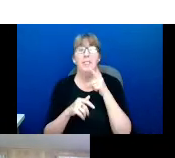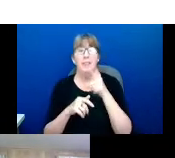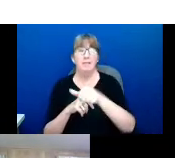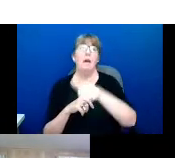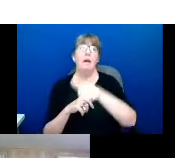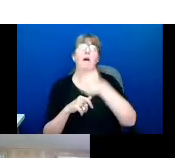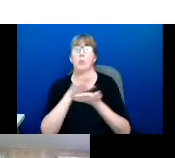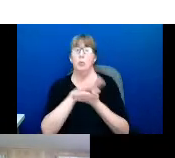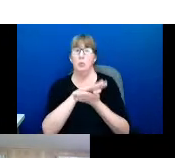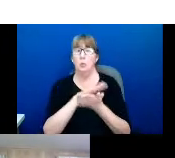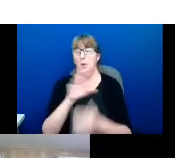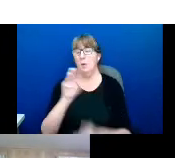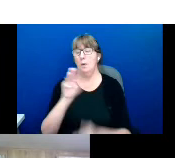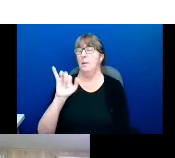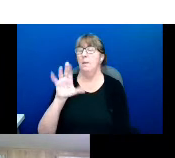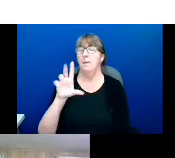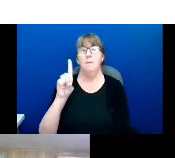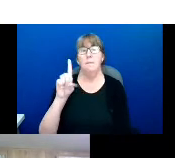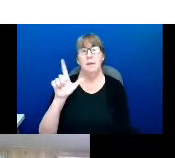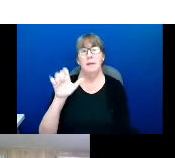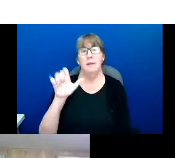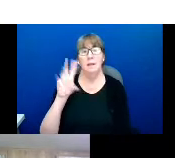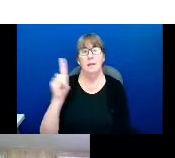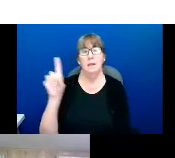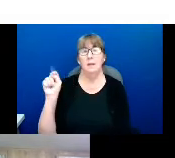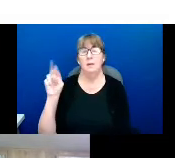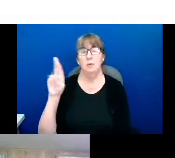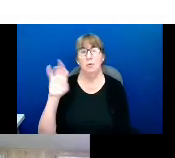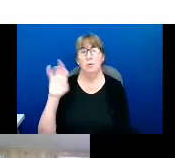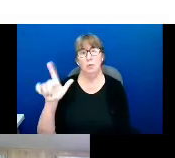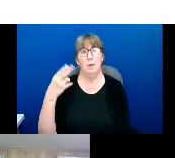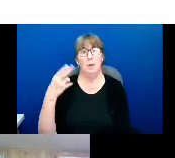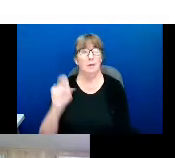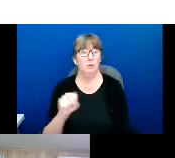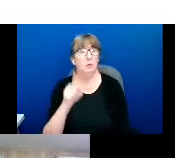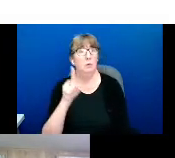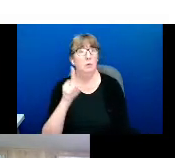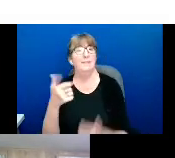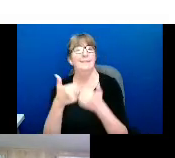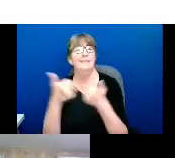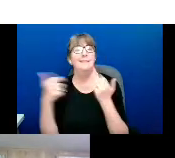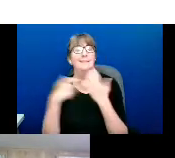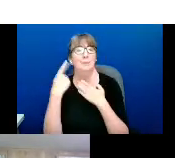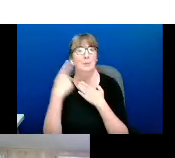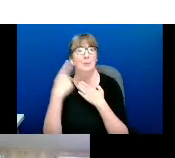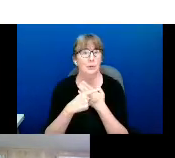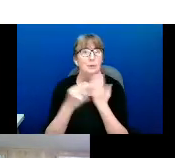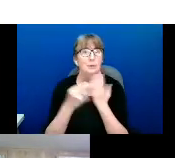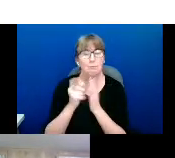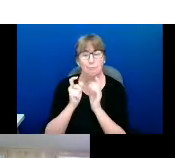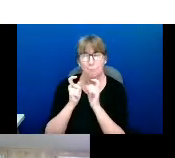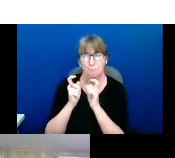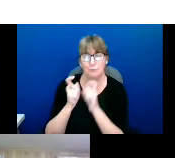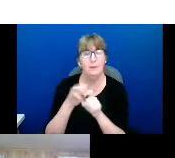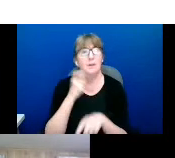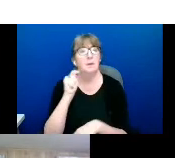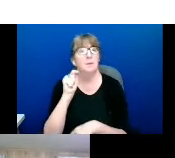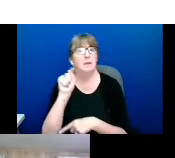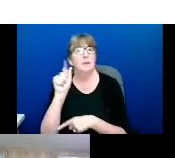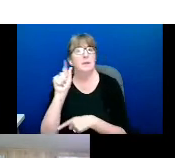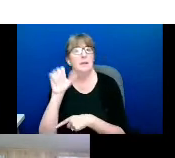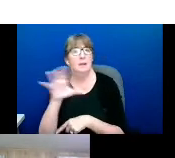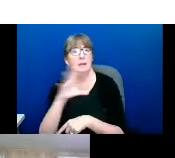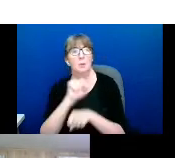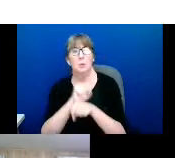High School. And there's a separate program, a separate grant from the TTAC and the work exploration